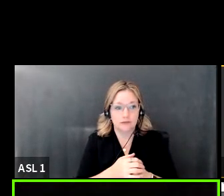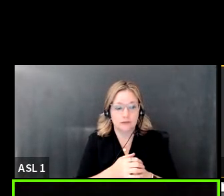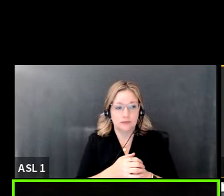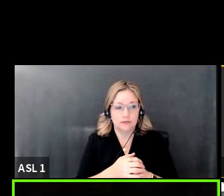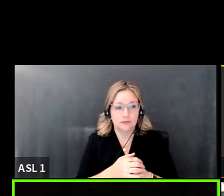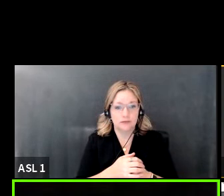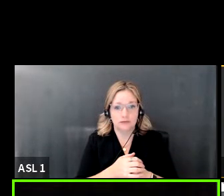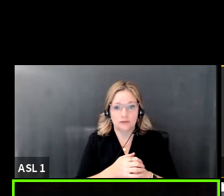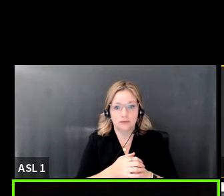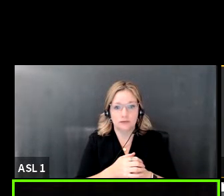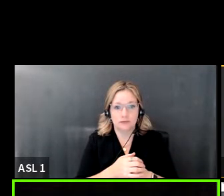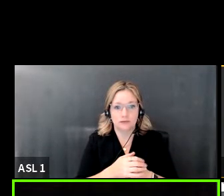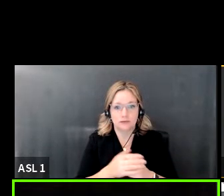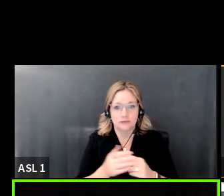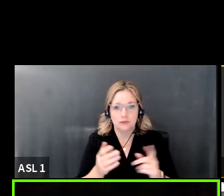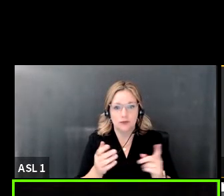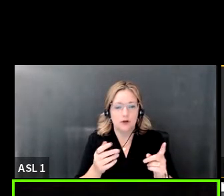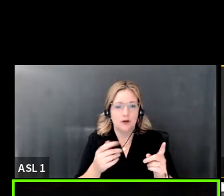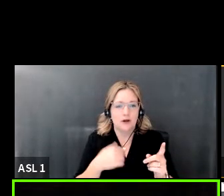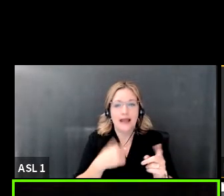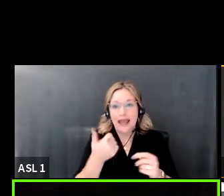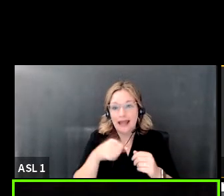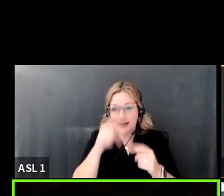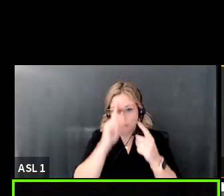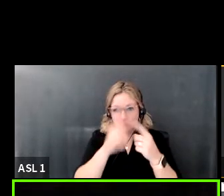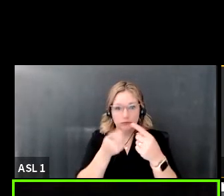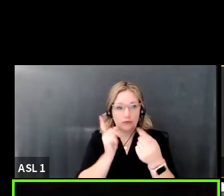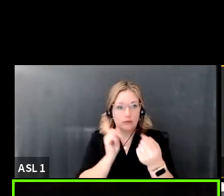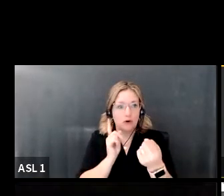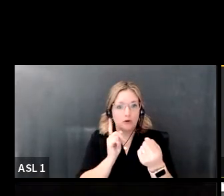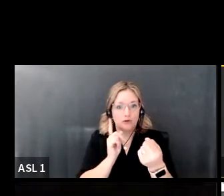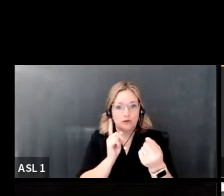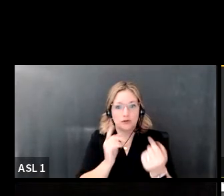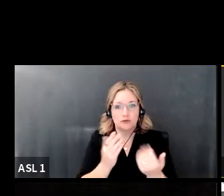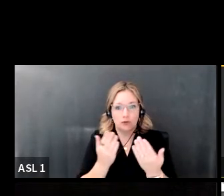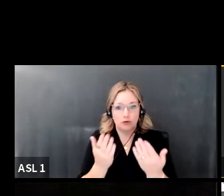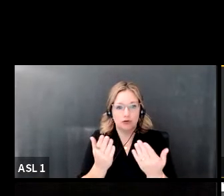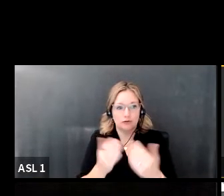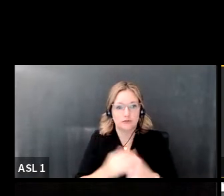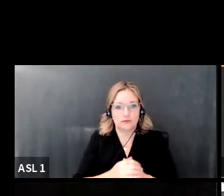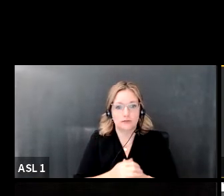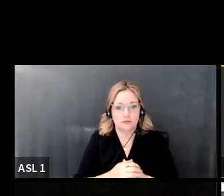i think that well maybe a better way of putting is there anybody opposed to the motion